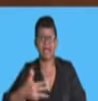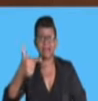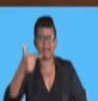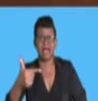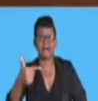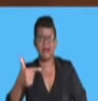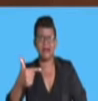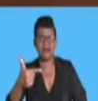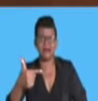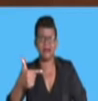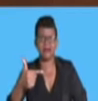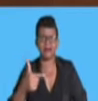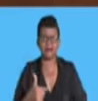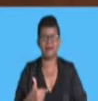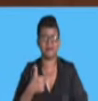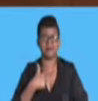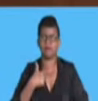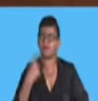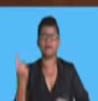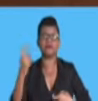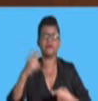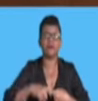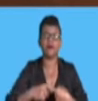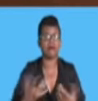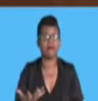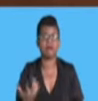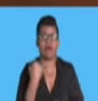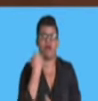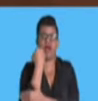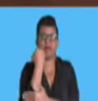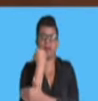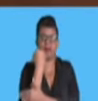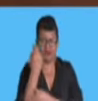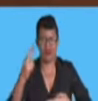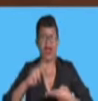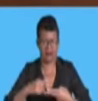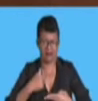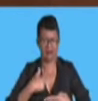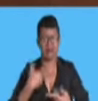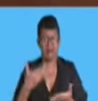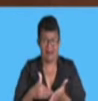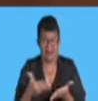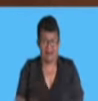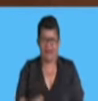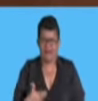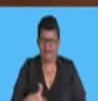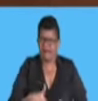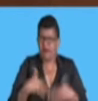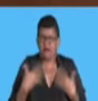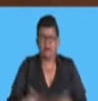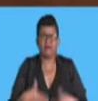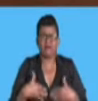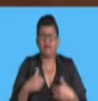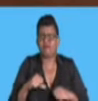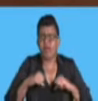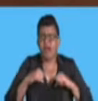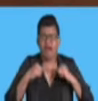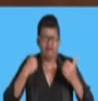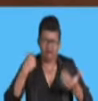a trustee of the Fiji Rugby Union, I say that I'm very proud, and I'm sure all Fijians are very